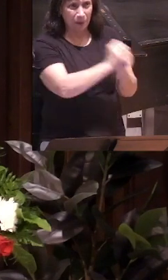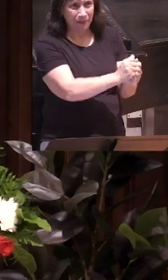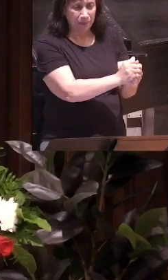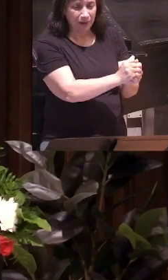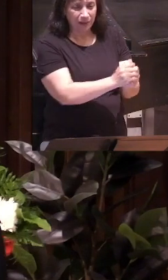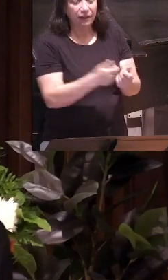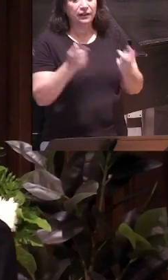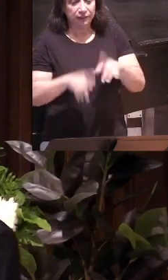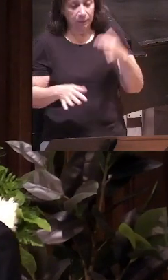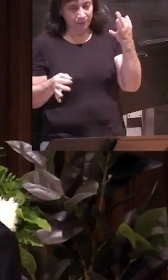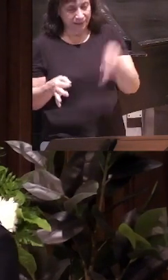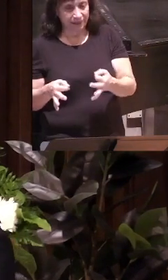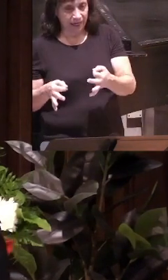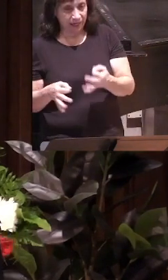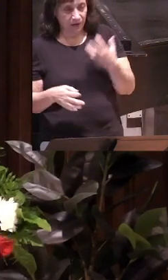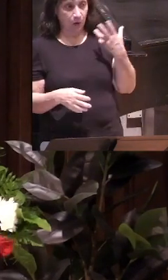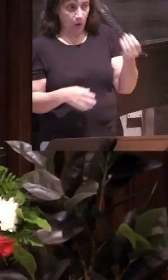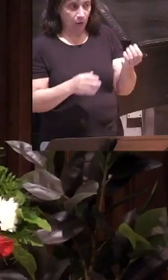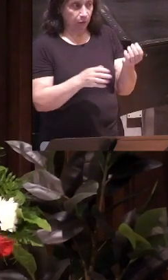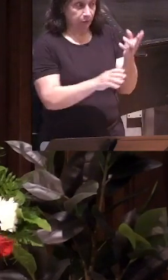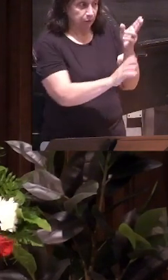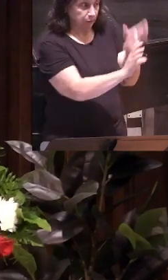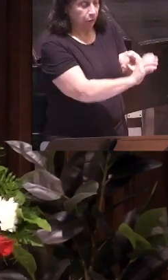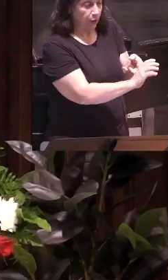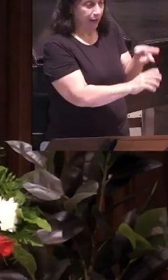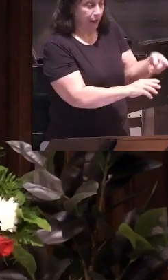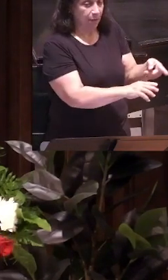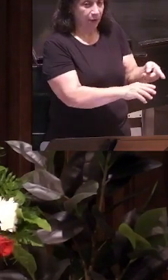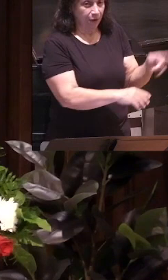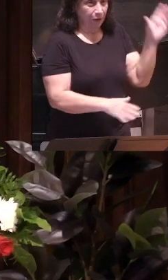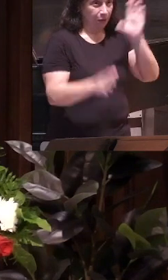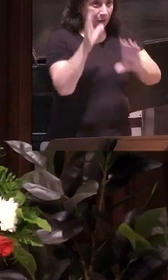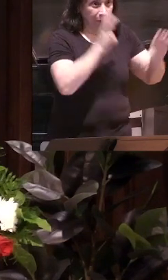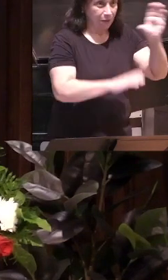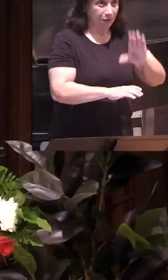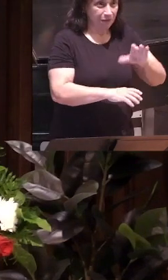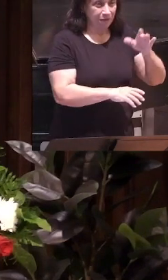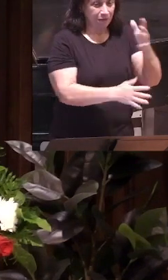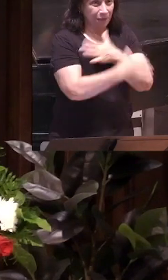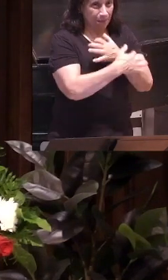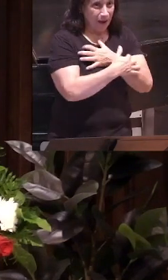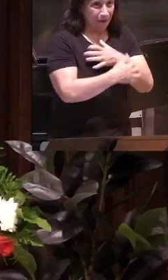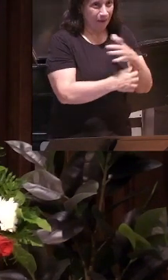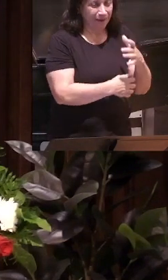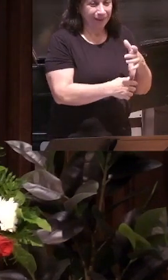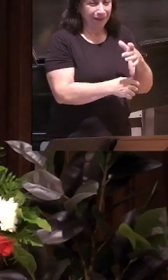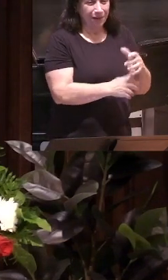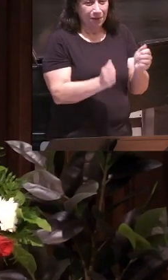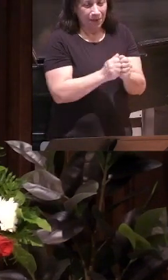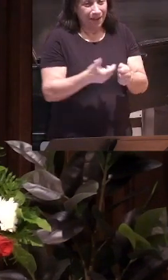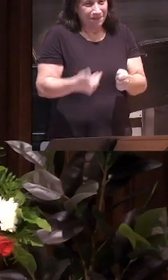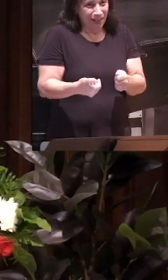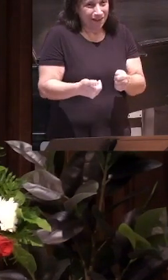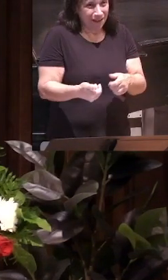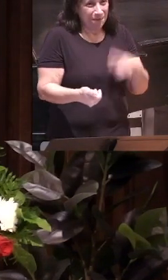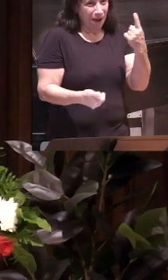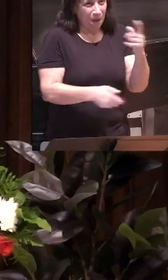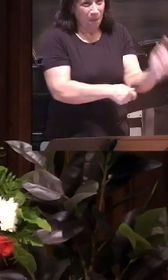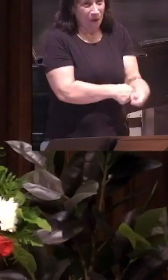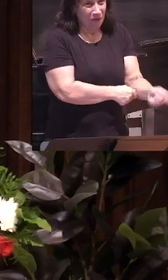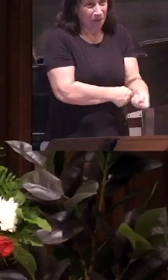So I decided to go out and join him for the bear hunt around the house with a flashlight and a golf